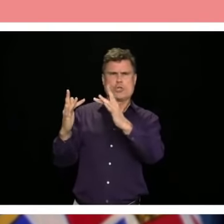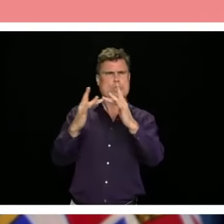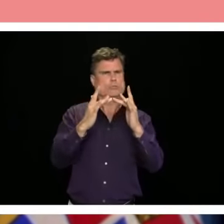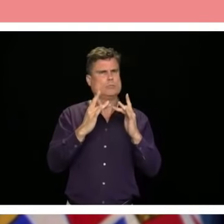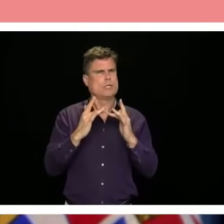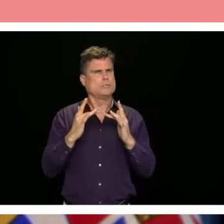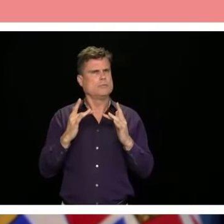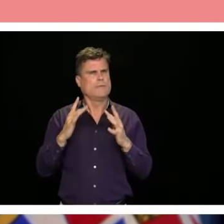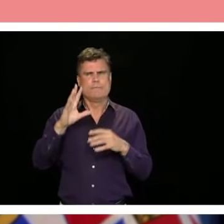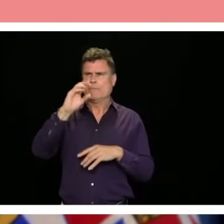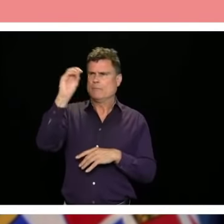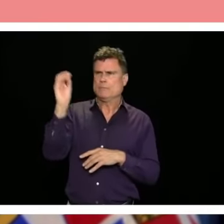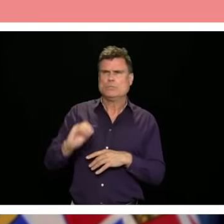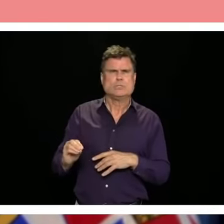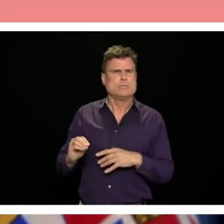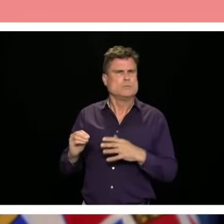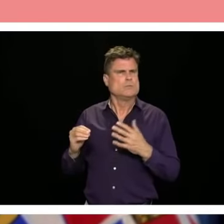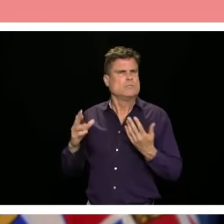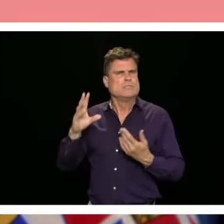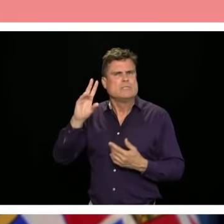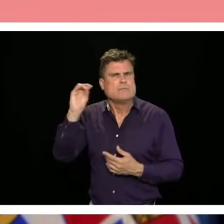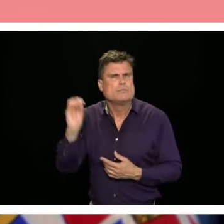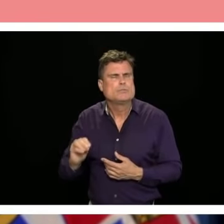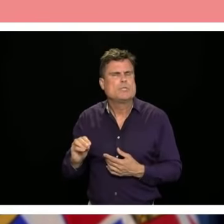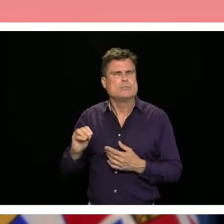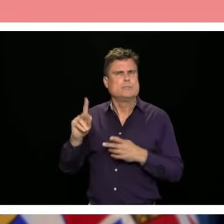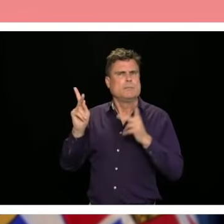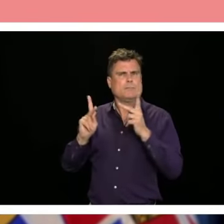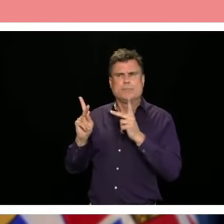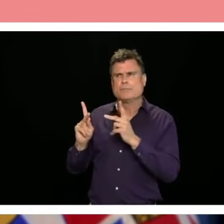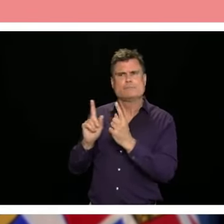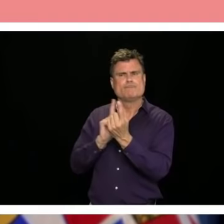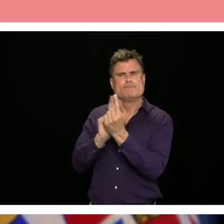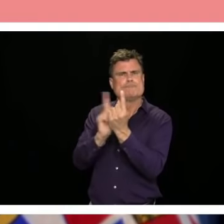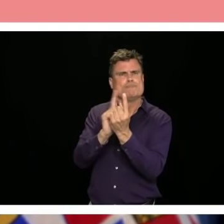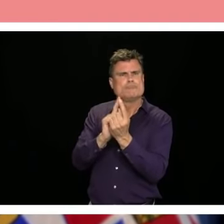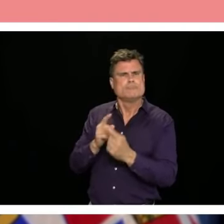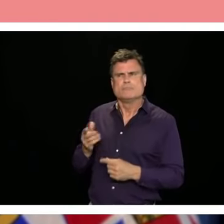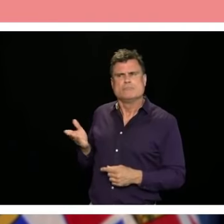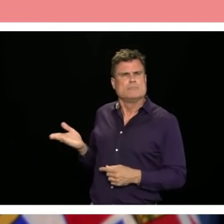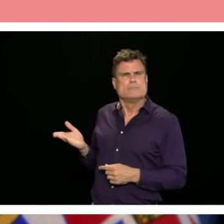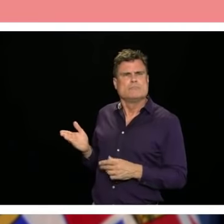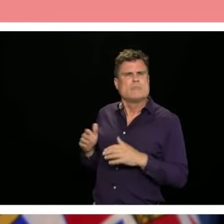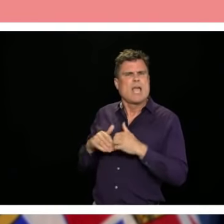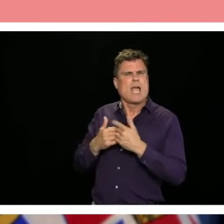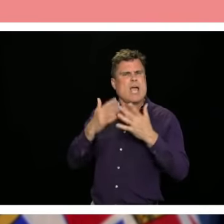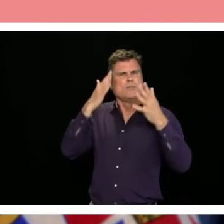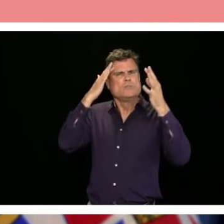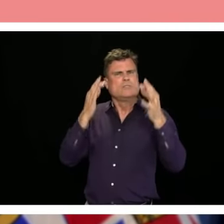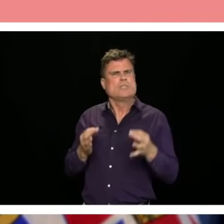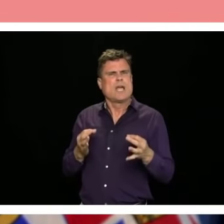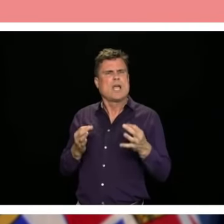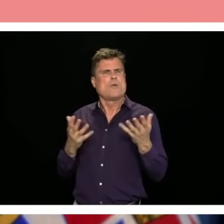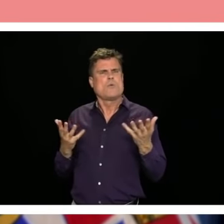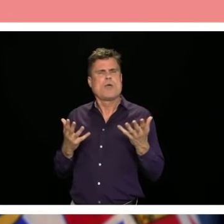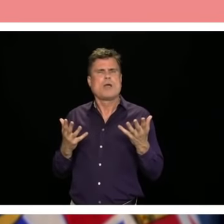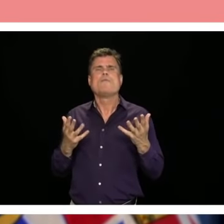only. Please also take your phones off mute. You will not be audible until I call your name. First question is from Lisa Houston, News 1130.